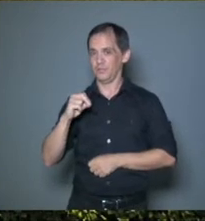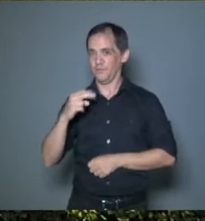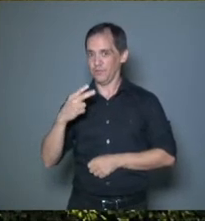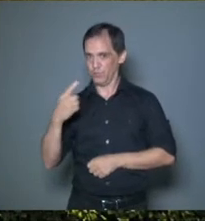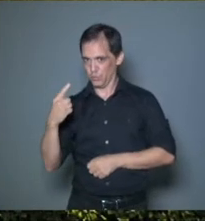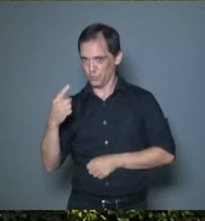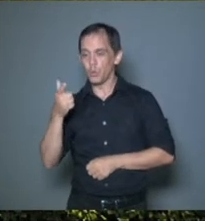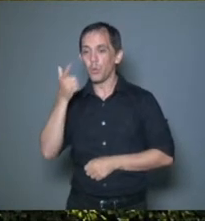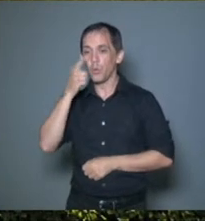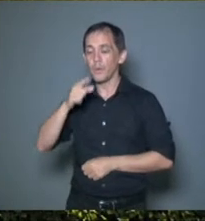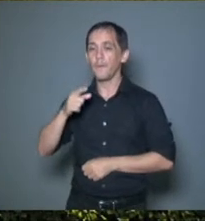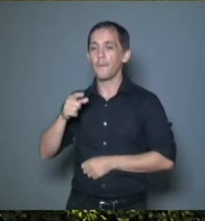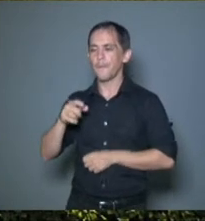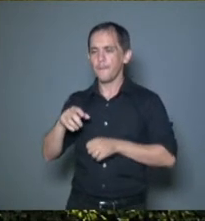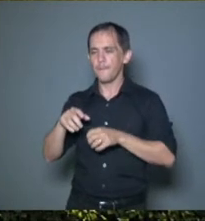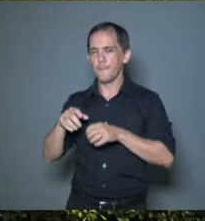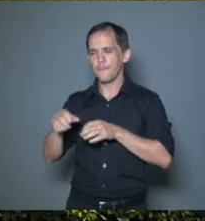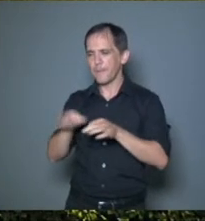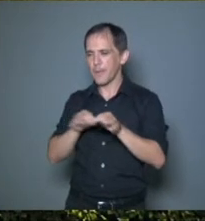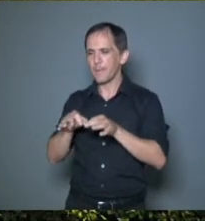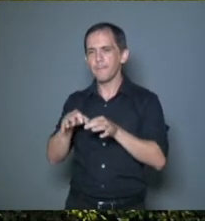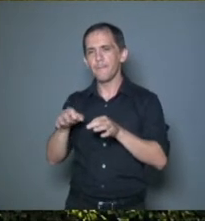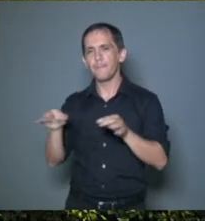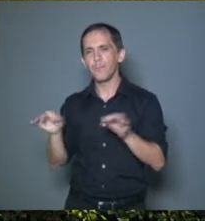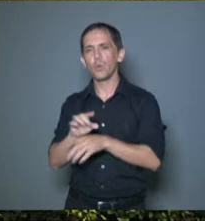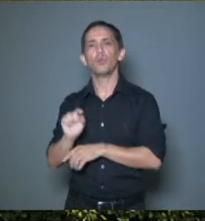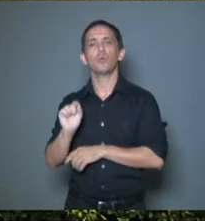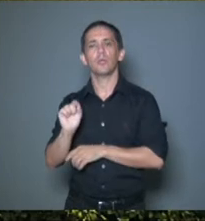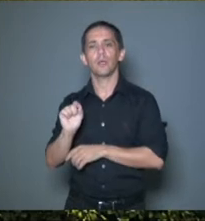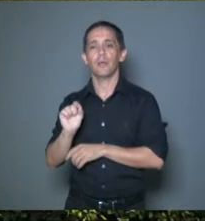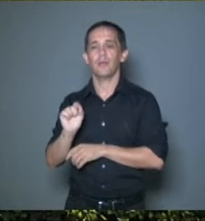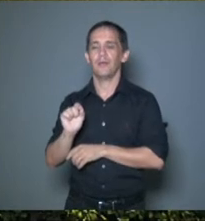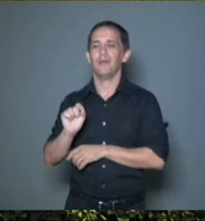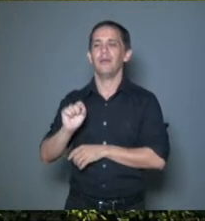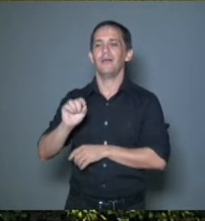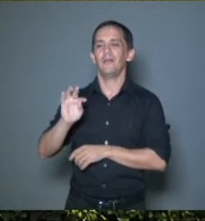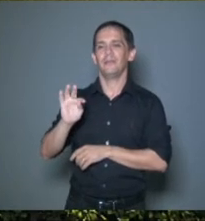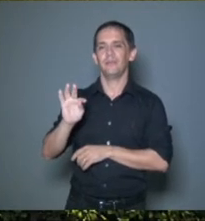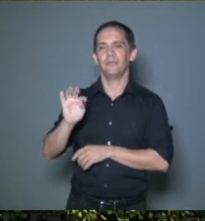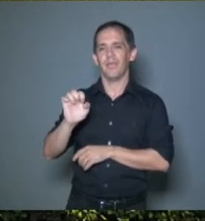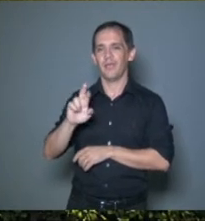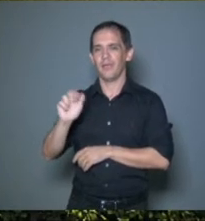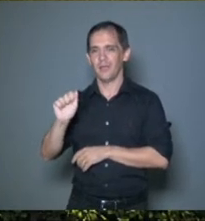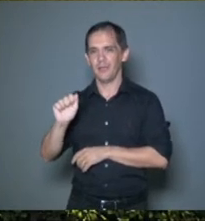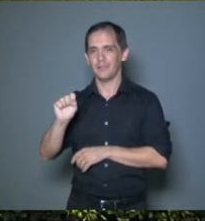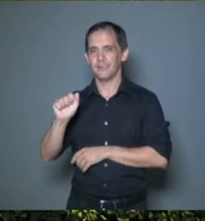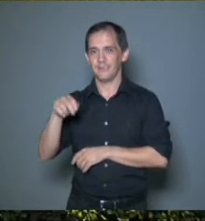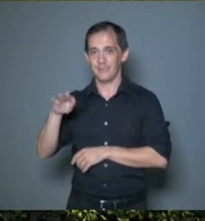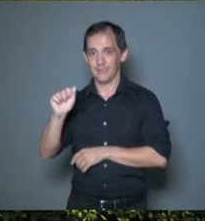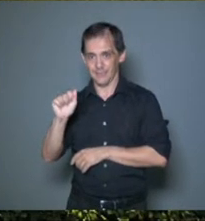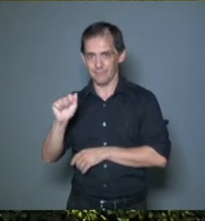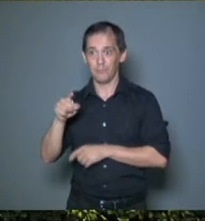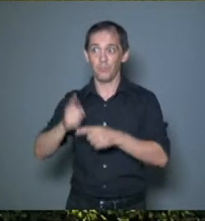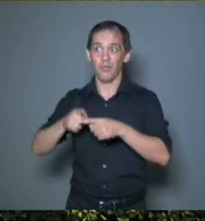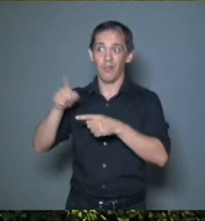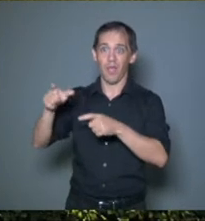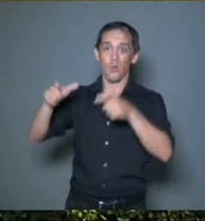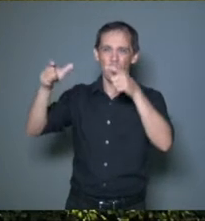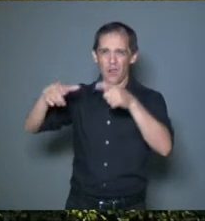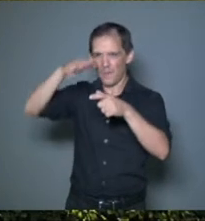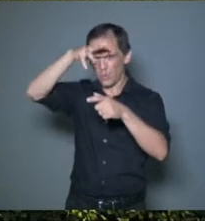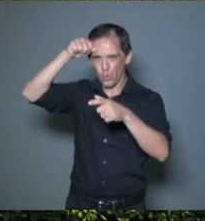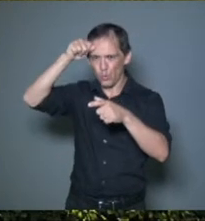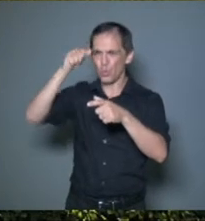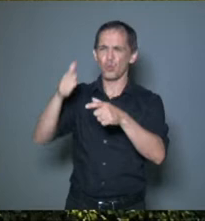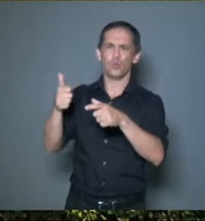the acquisition of Terra Santa, with a mature portfolio in a very noble area in Brazil, in the